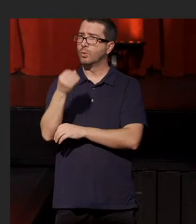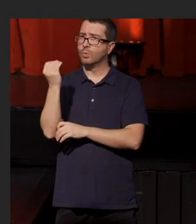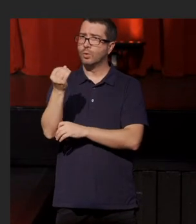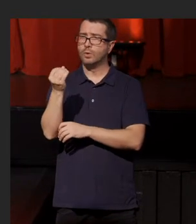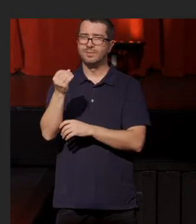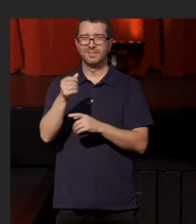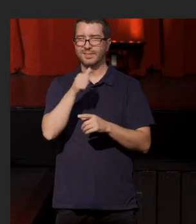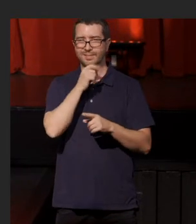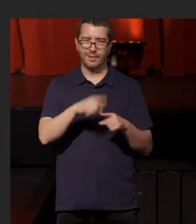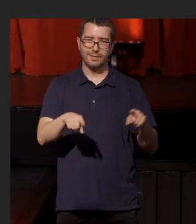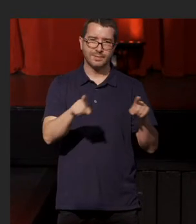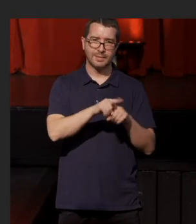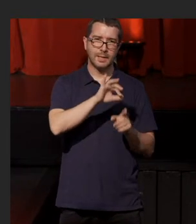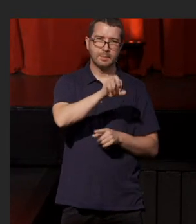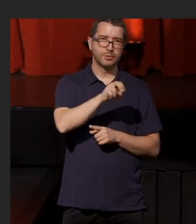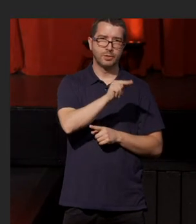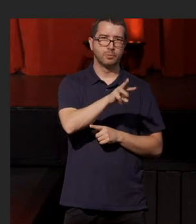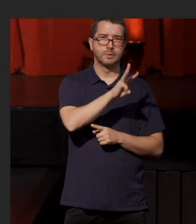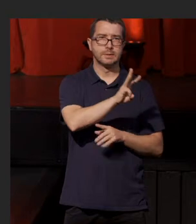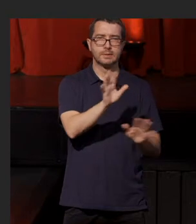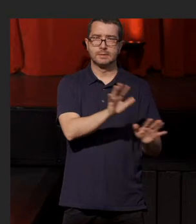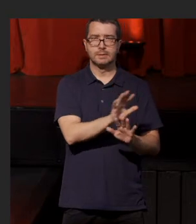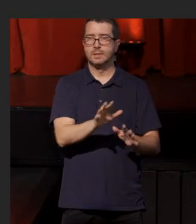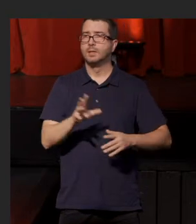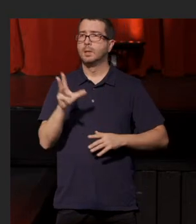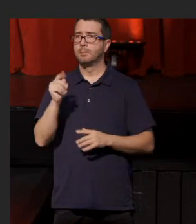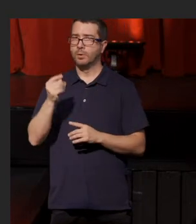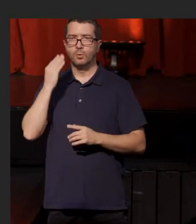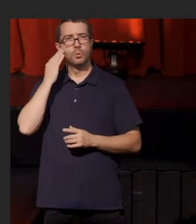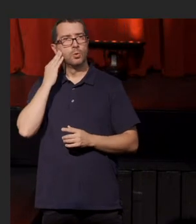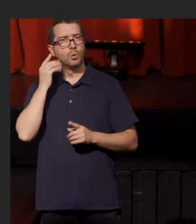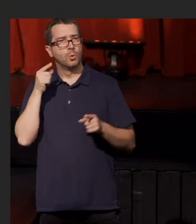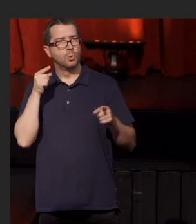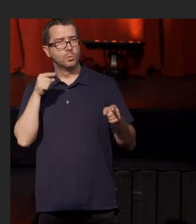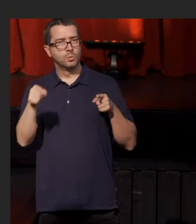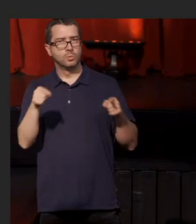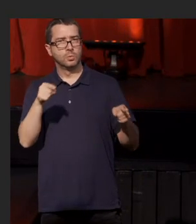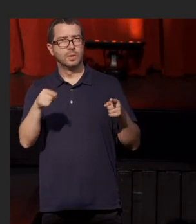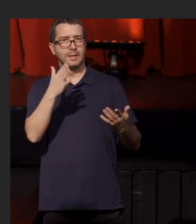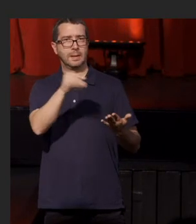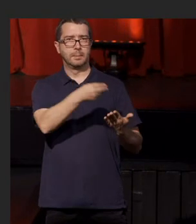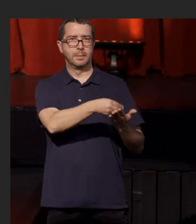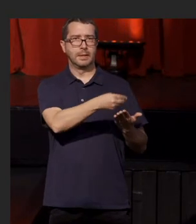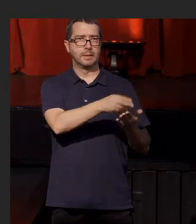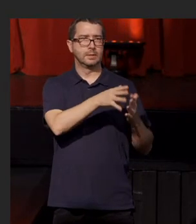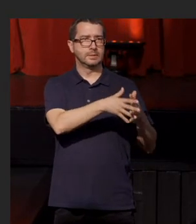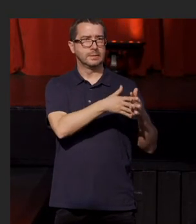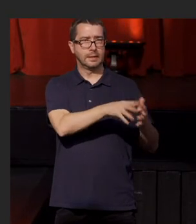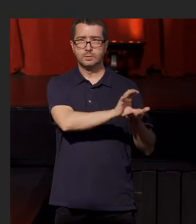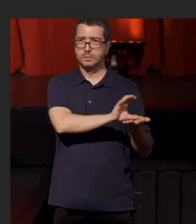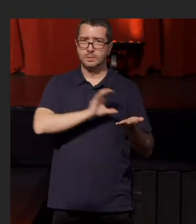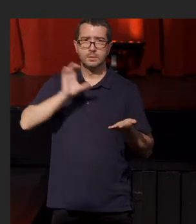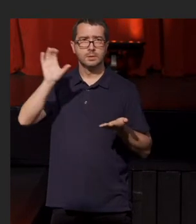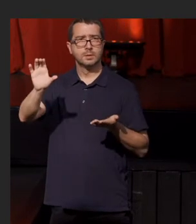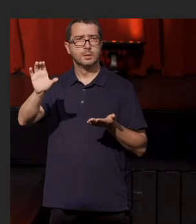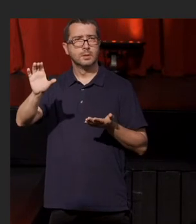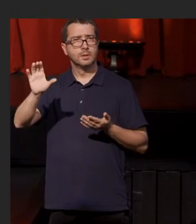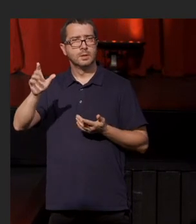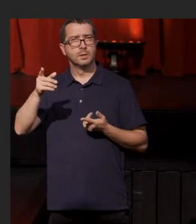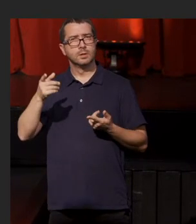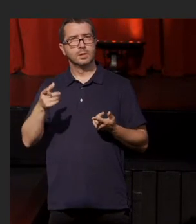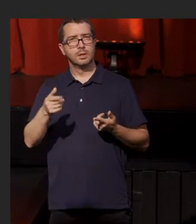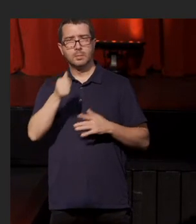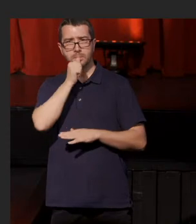of course, as January 6th, by any means, we know that some of that money was coming from the U.S. and was coming anonymously. Are there